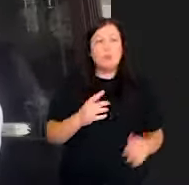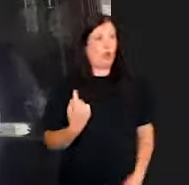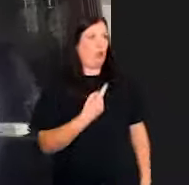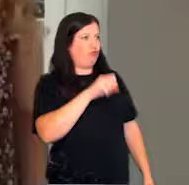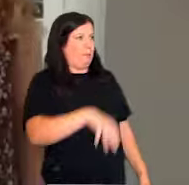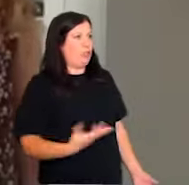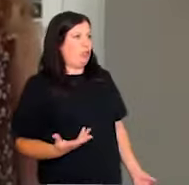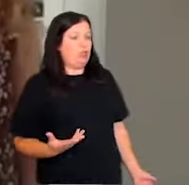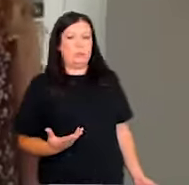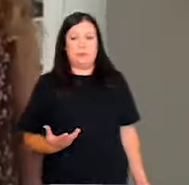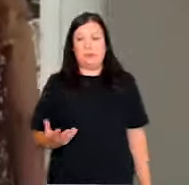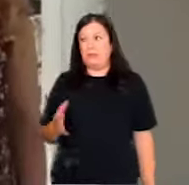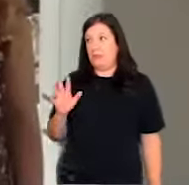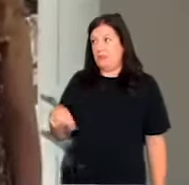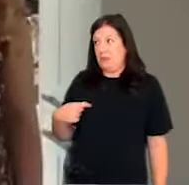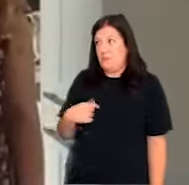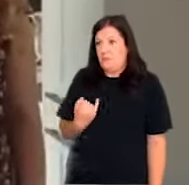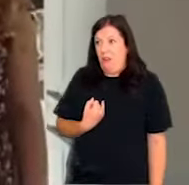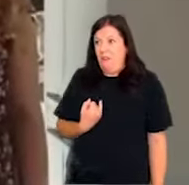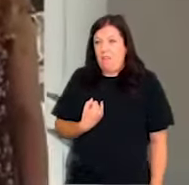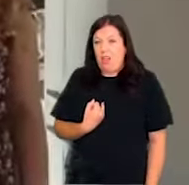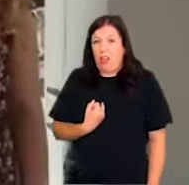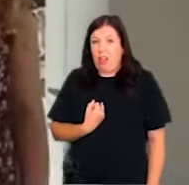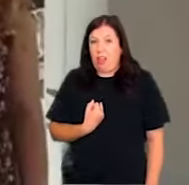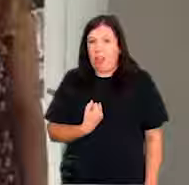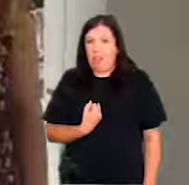then? It was all my fault.